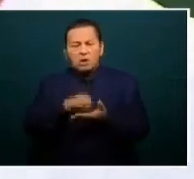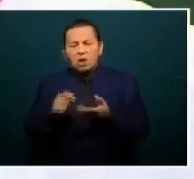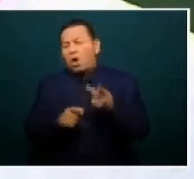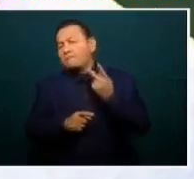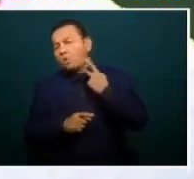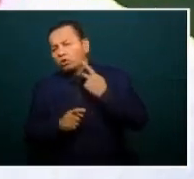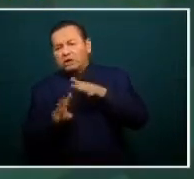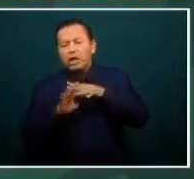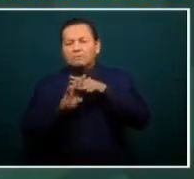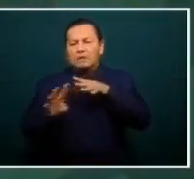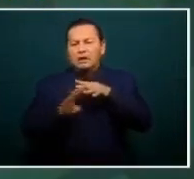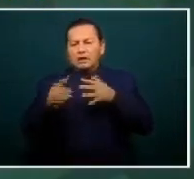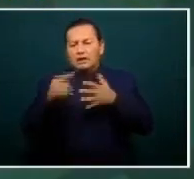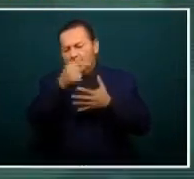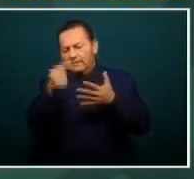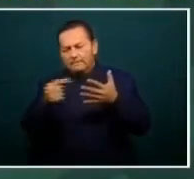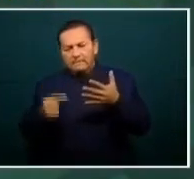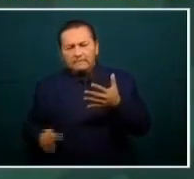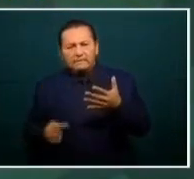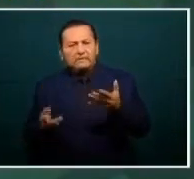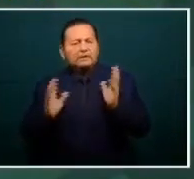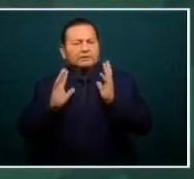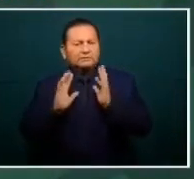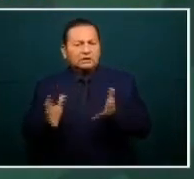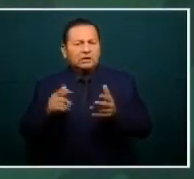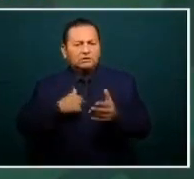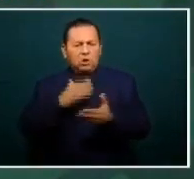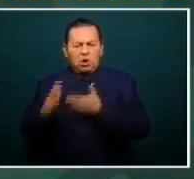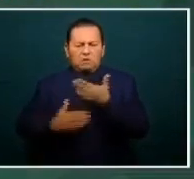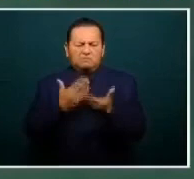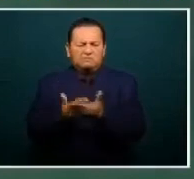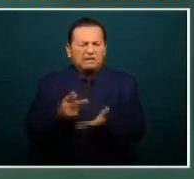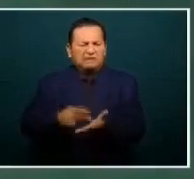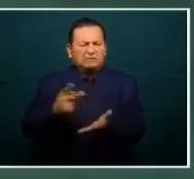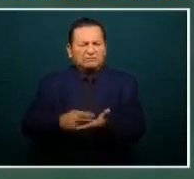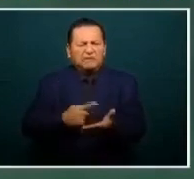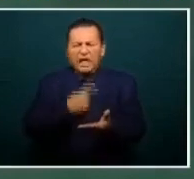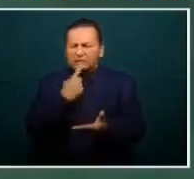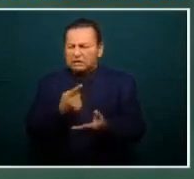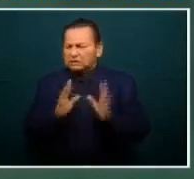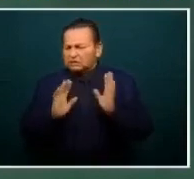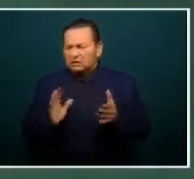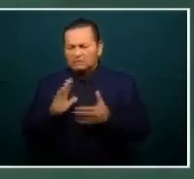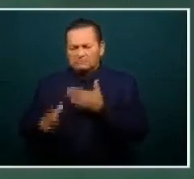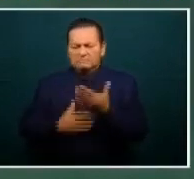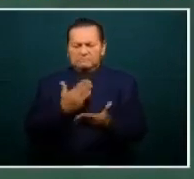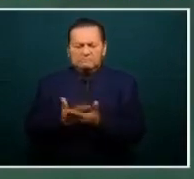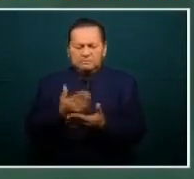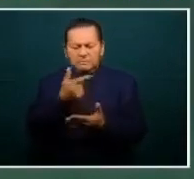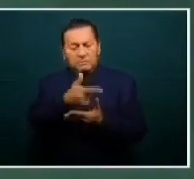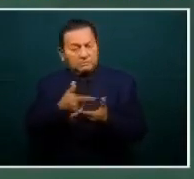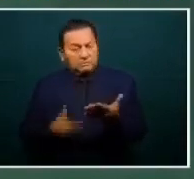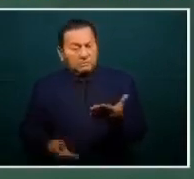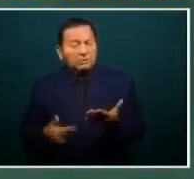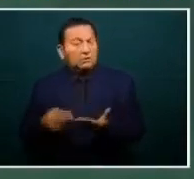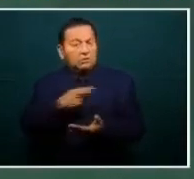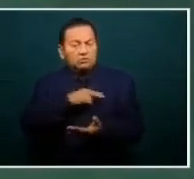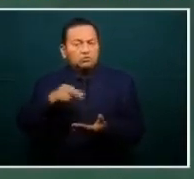Our politics for foreign and migratory